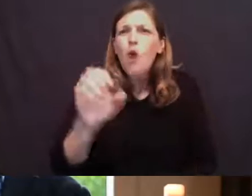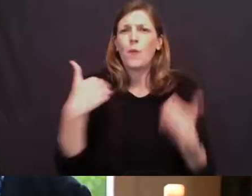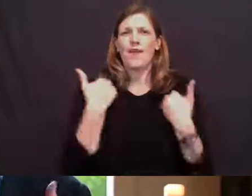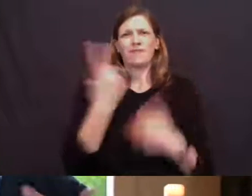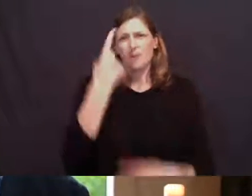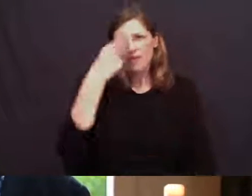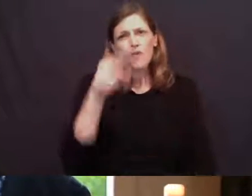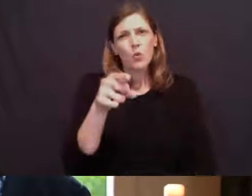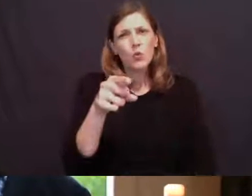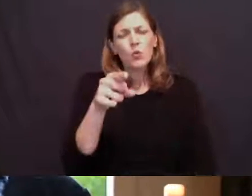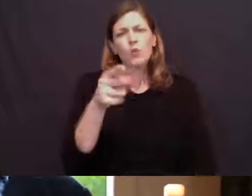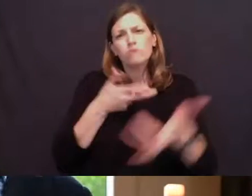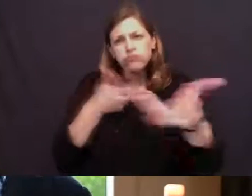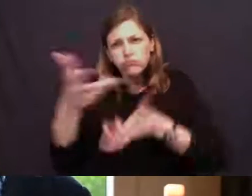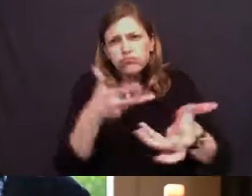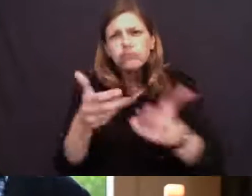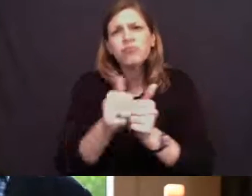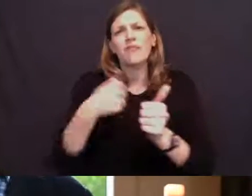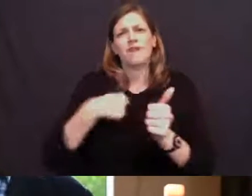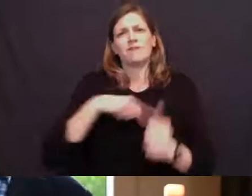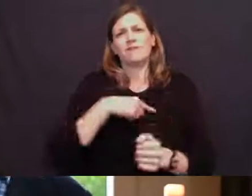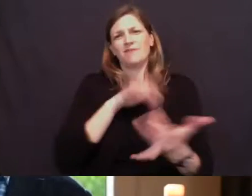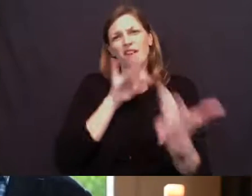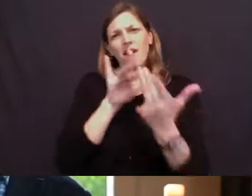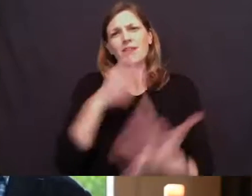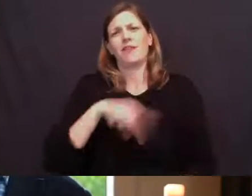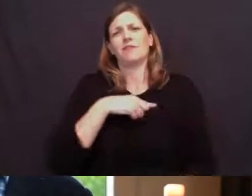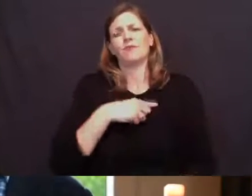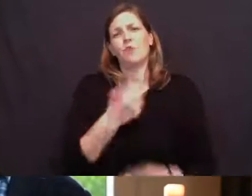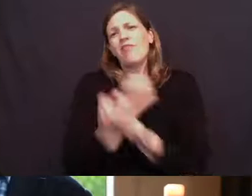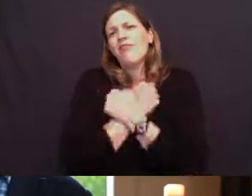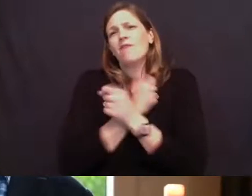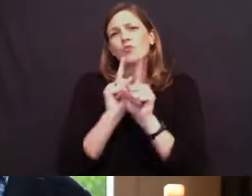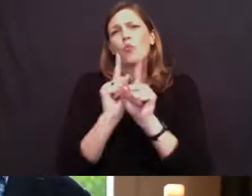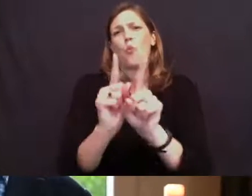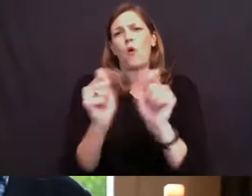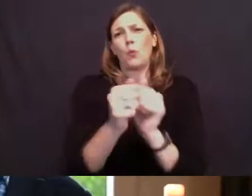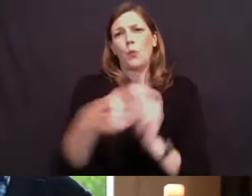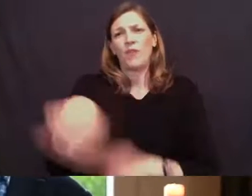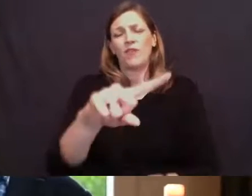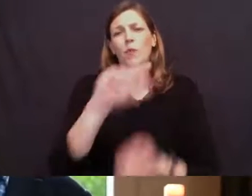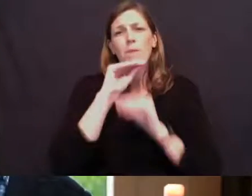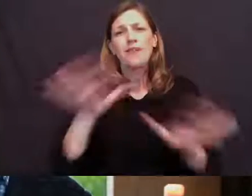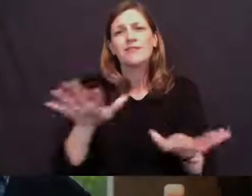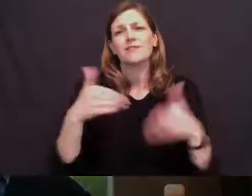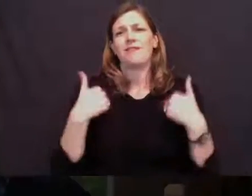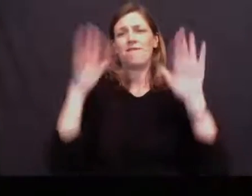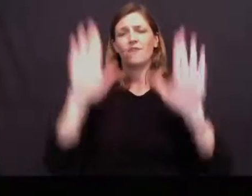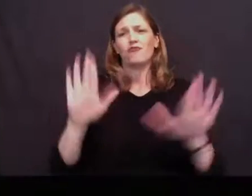you. Engage with us, contact us. We would love to walk alongside of you. Blessings, everyone, and have a great Easter.